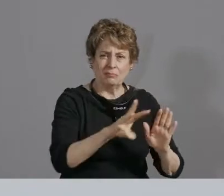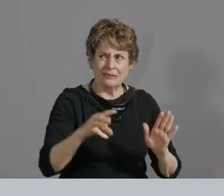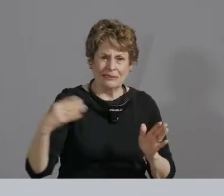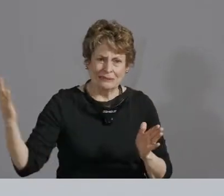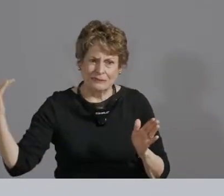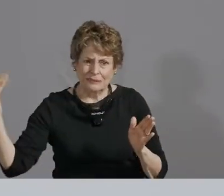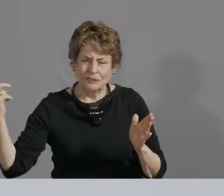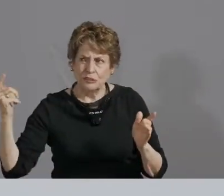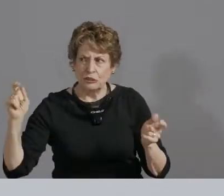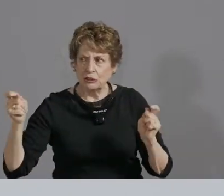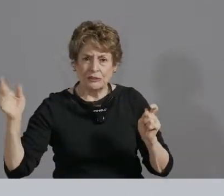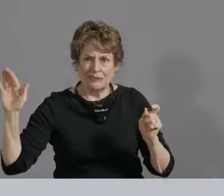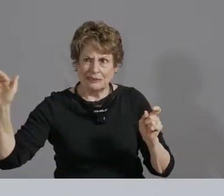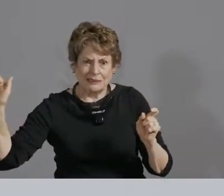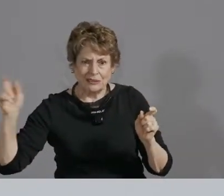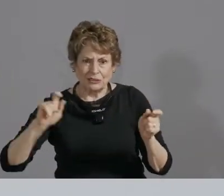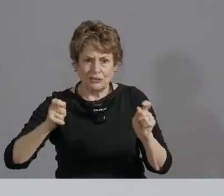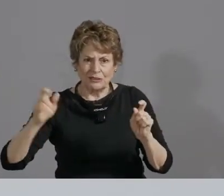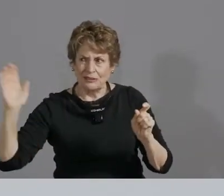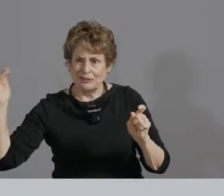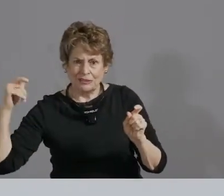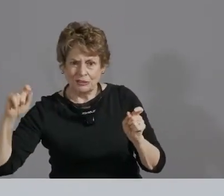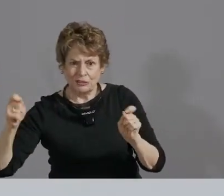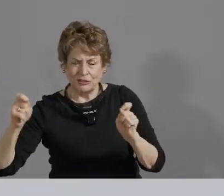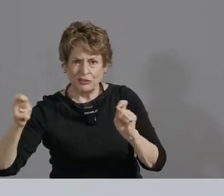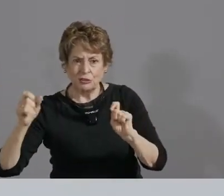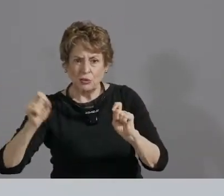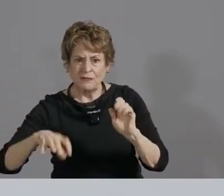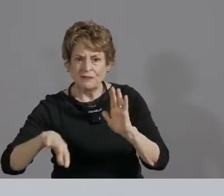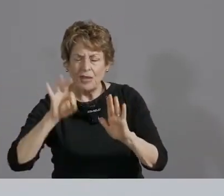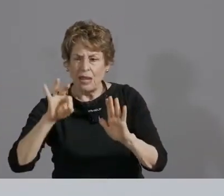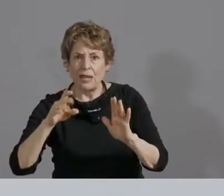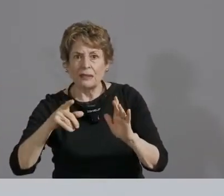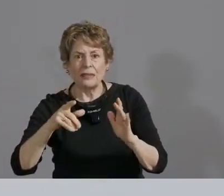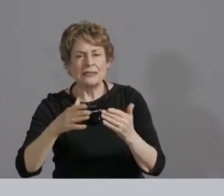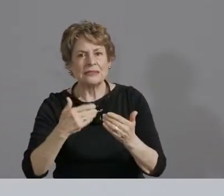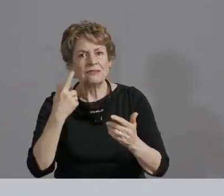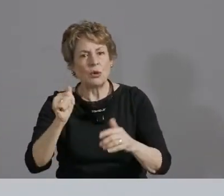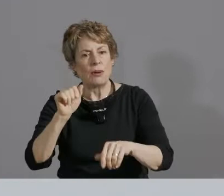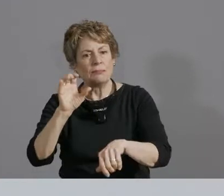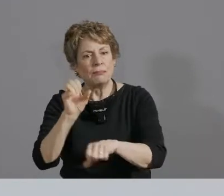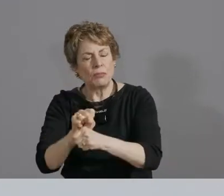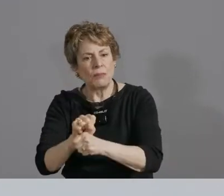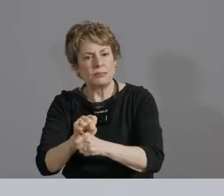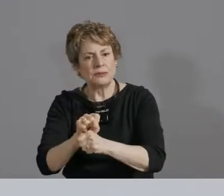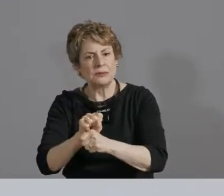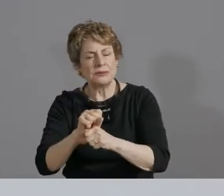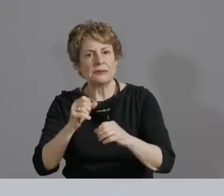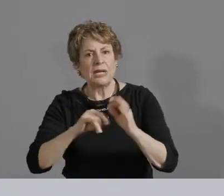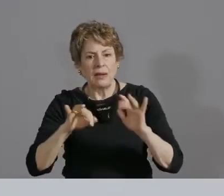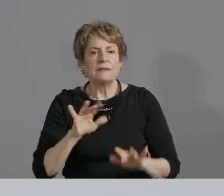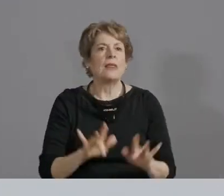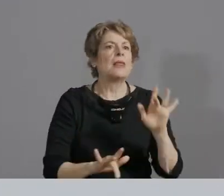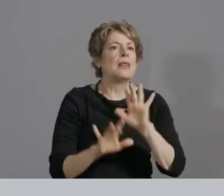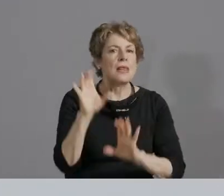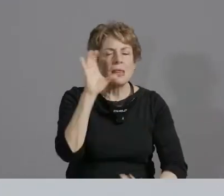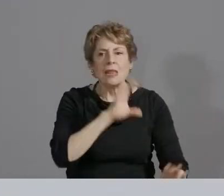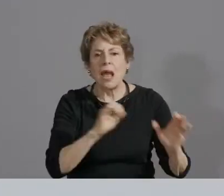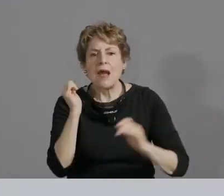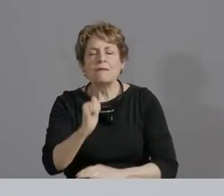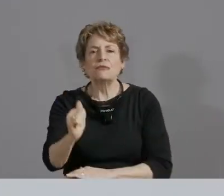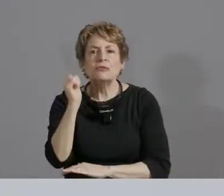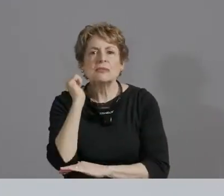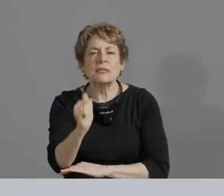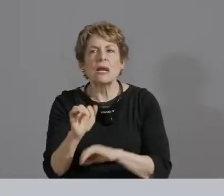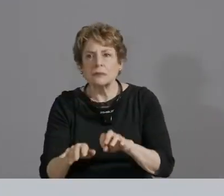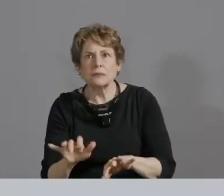appointments so that you don't have to search day by day. That was my frustration when I had to use it, as well as not having to re-enter. So we are working